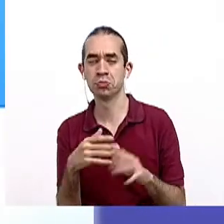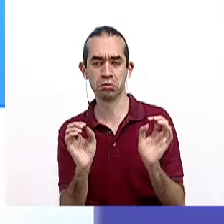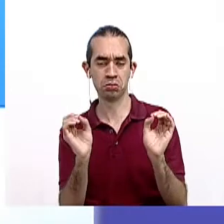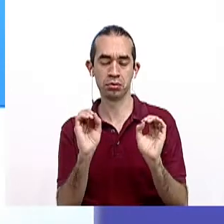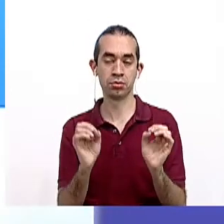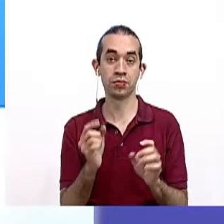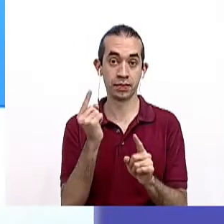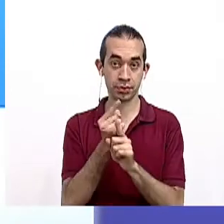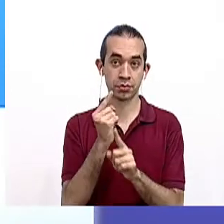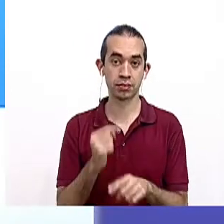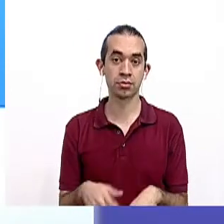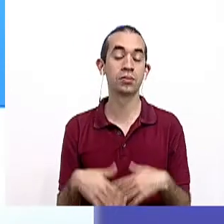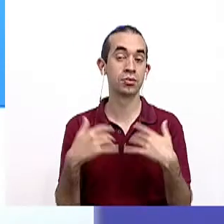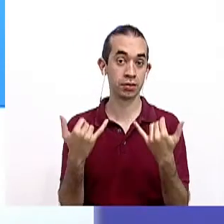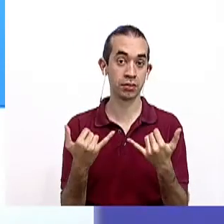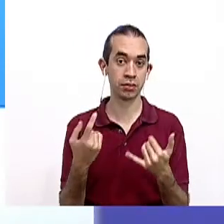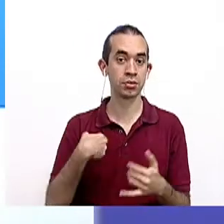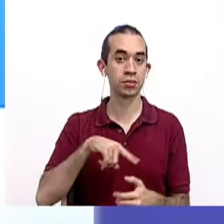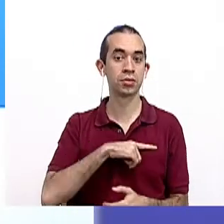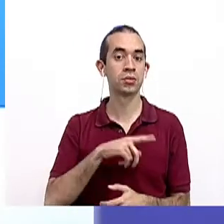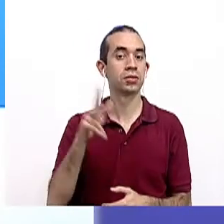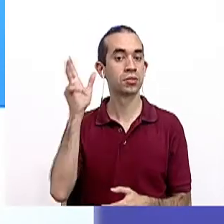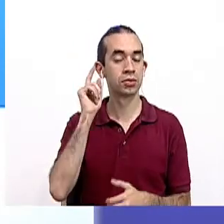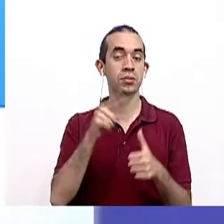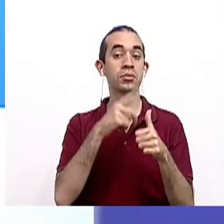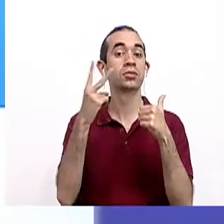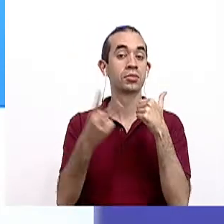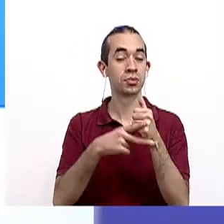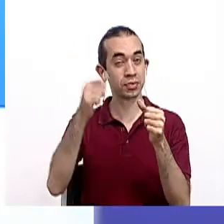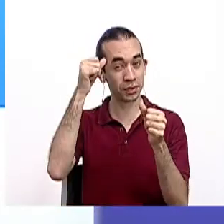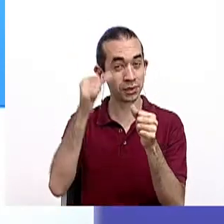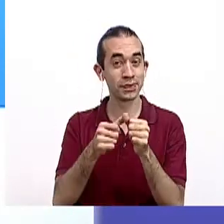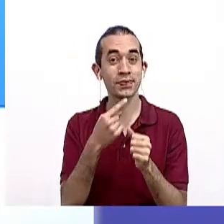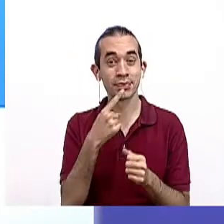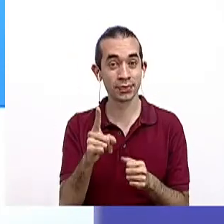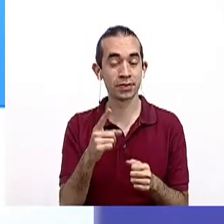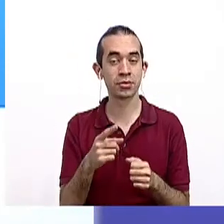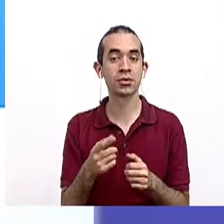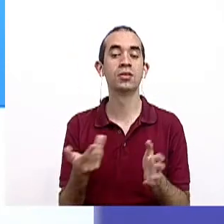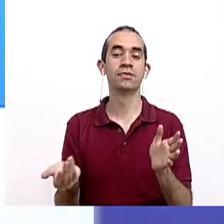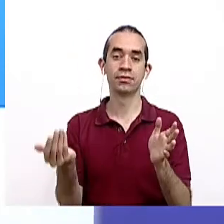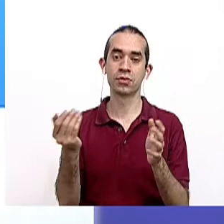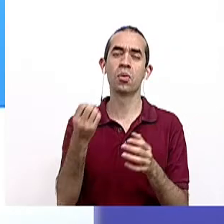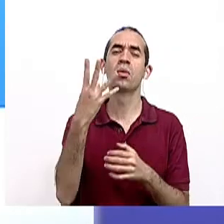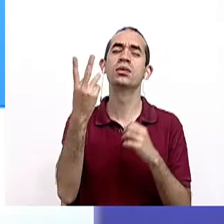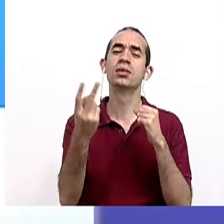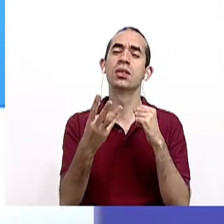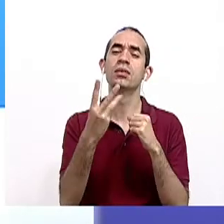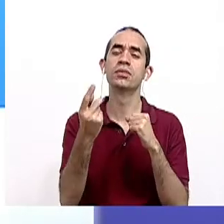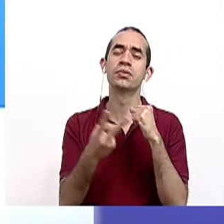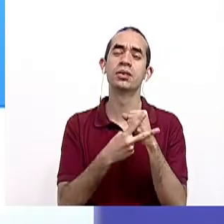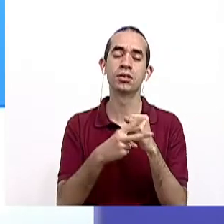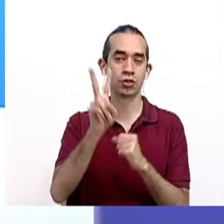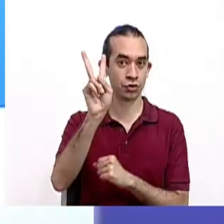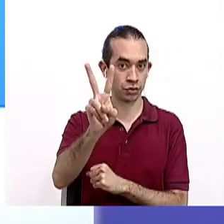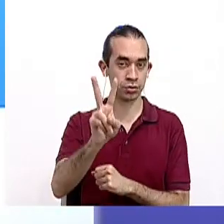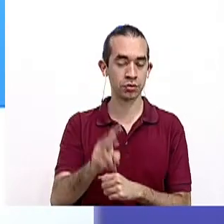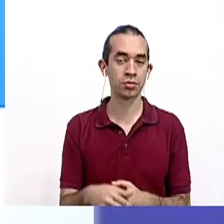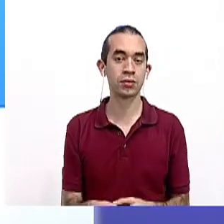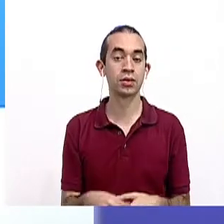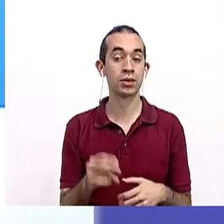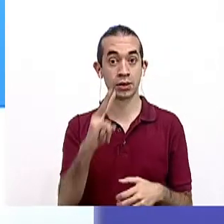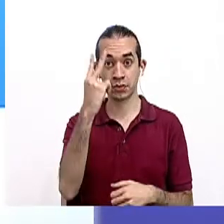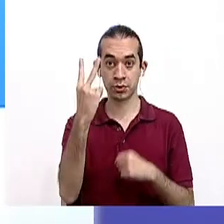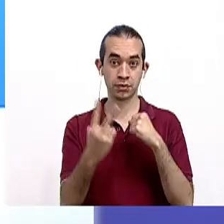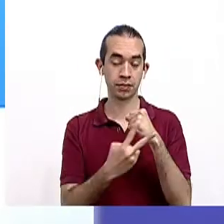else, right? Now, we listen for the first time. Remember I told you we are going to listen how many times? 2. This